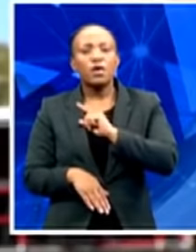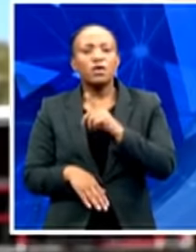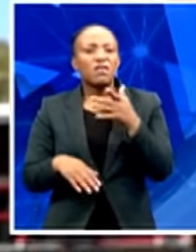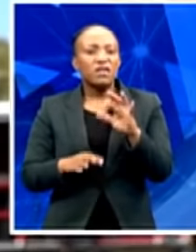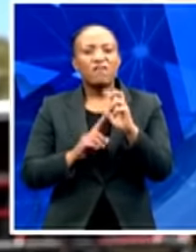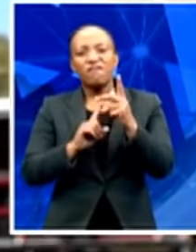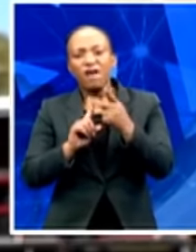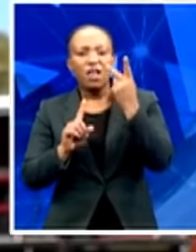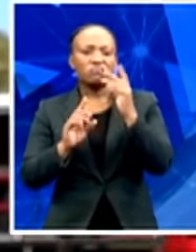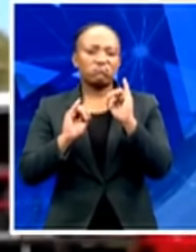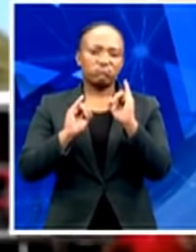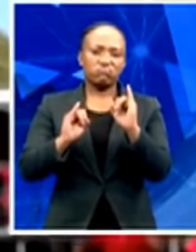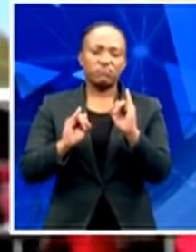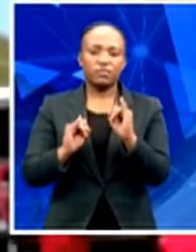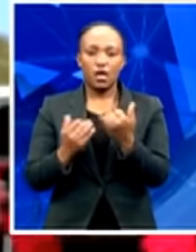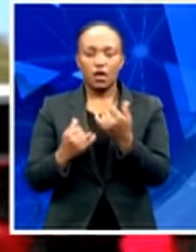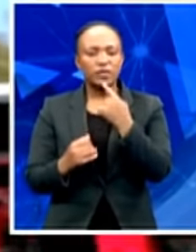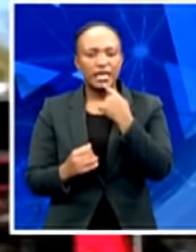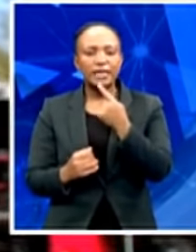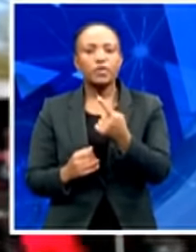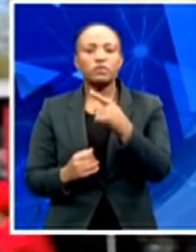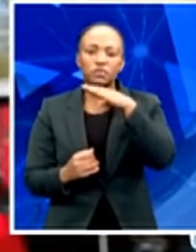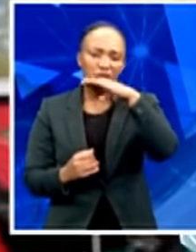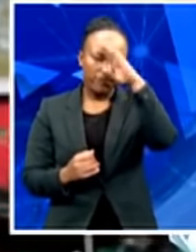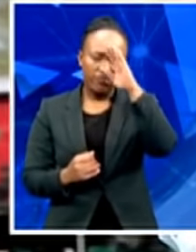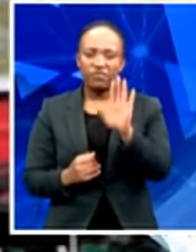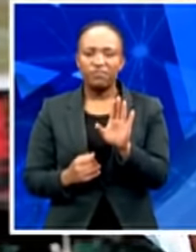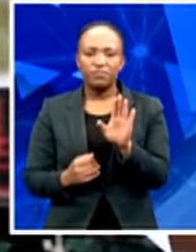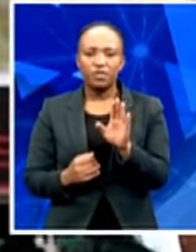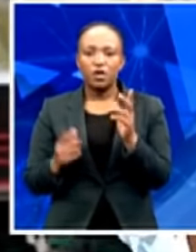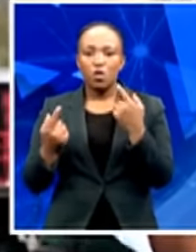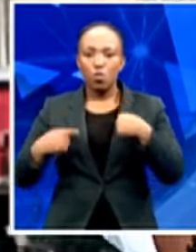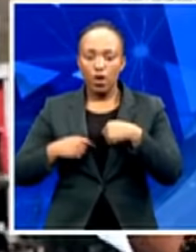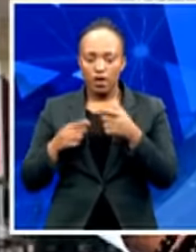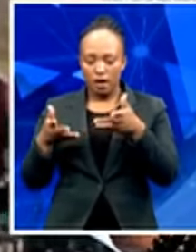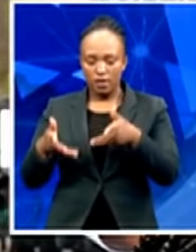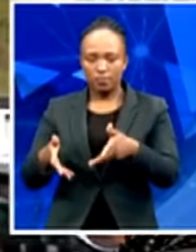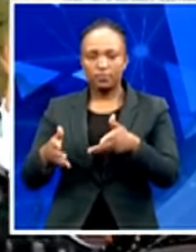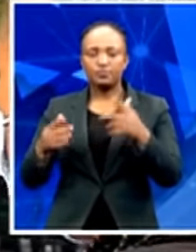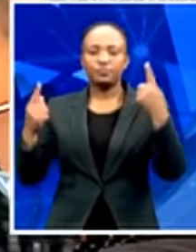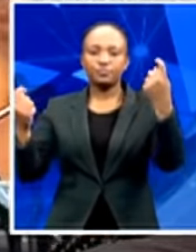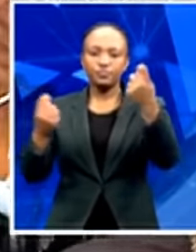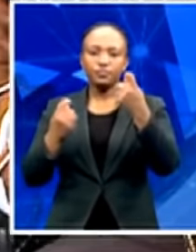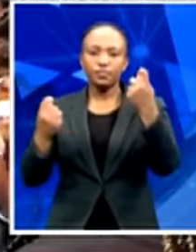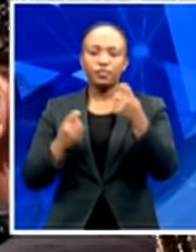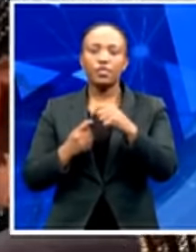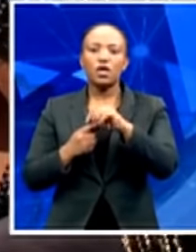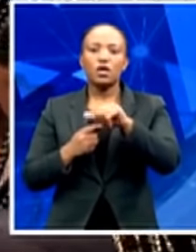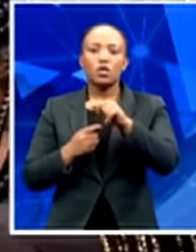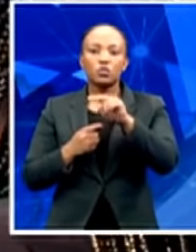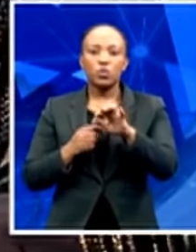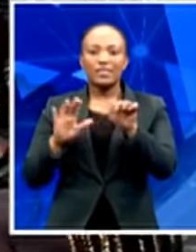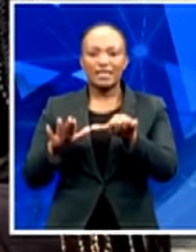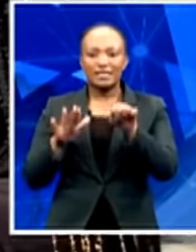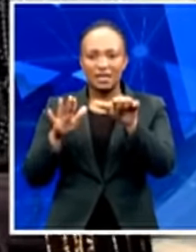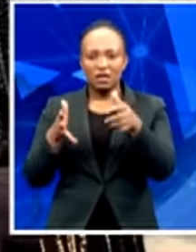enough is enough. So we are here to commemorate the June 16, 1976 heroes and heroines who stood firm